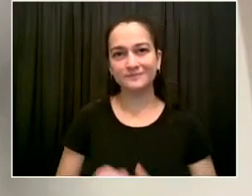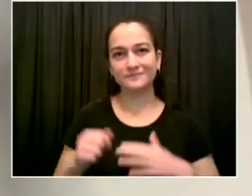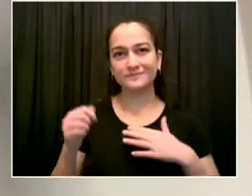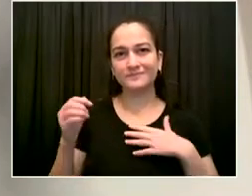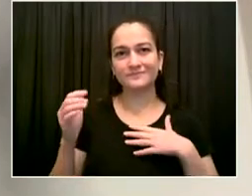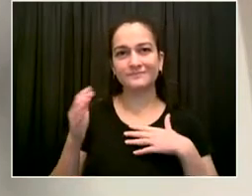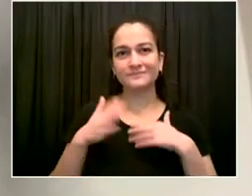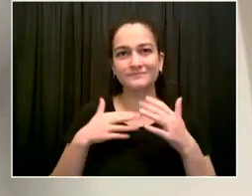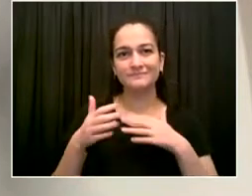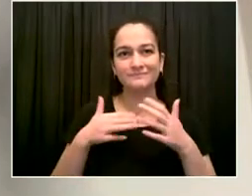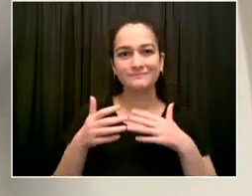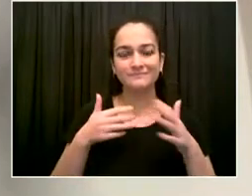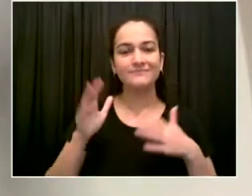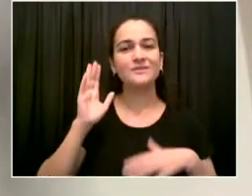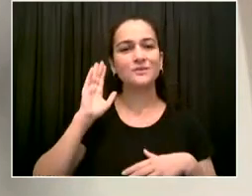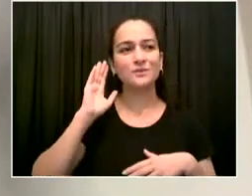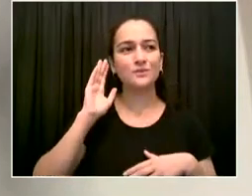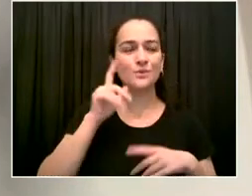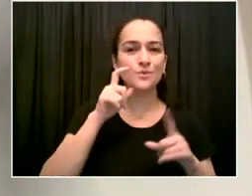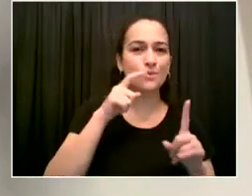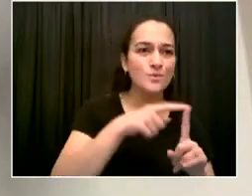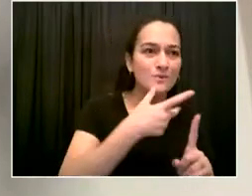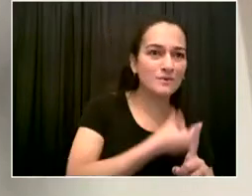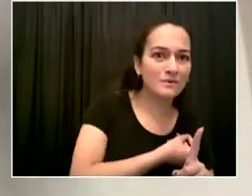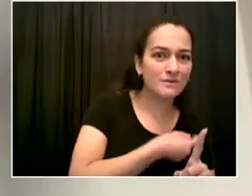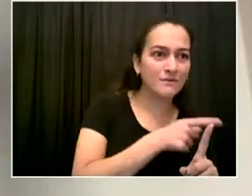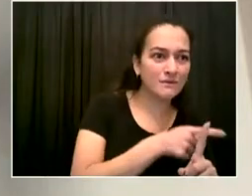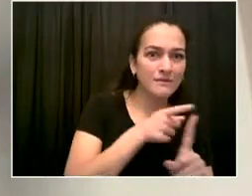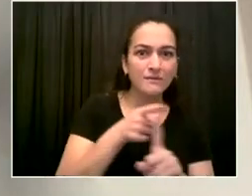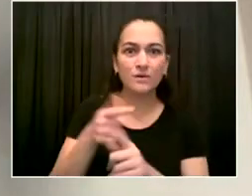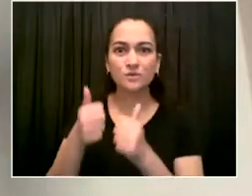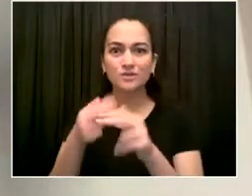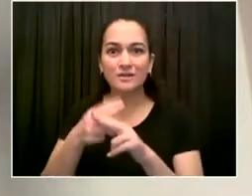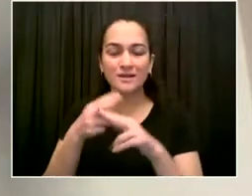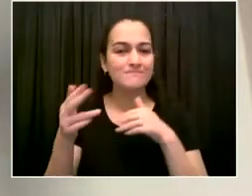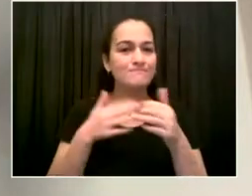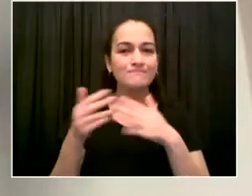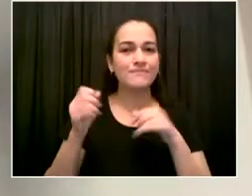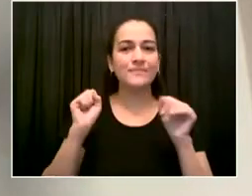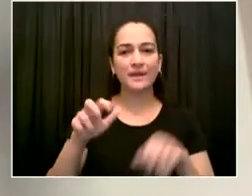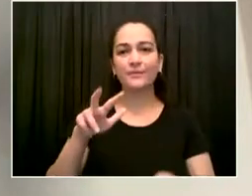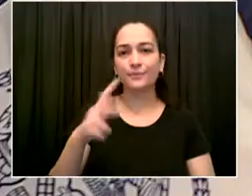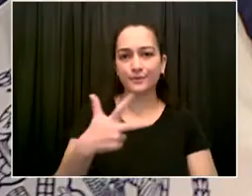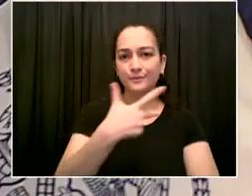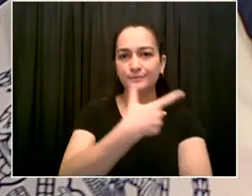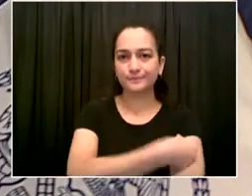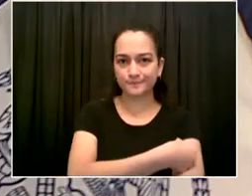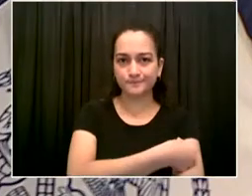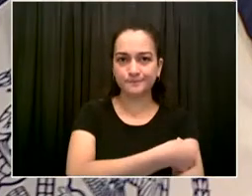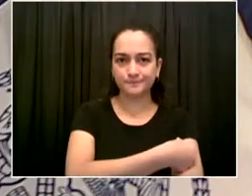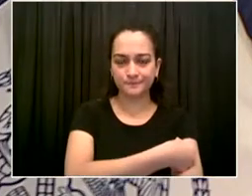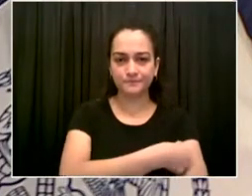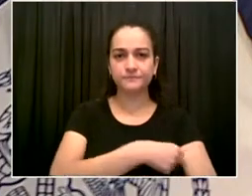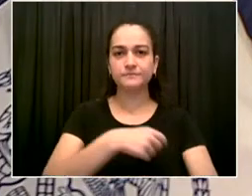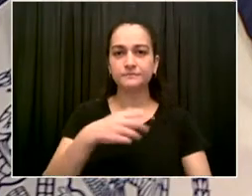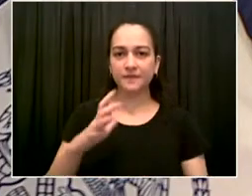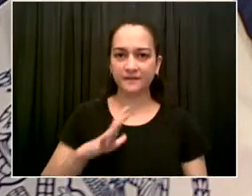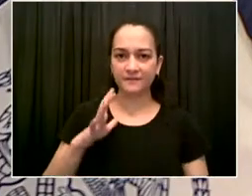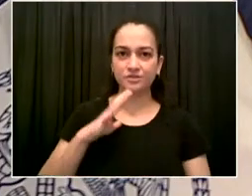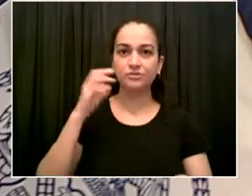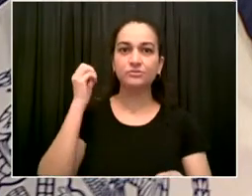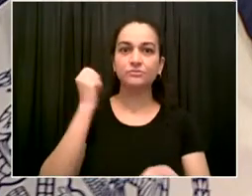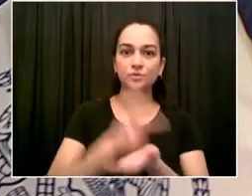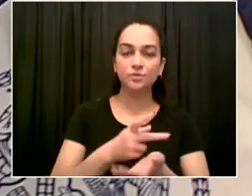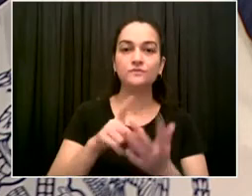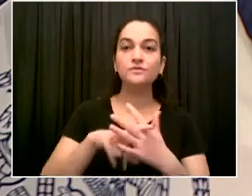go as soon as we get the guidance and as soon as the date starts for us to go ahead. Thank you very much. Our next question goes to Bob Hennelly